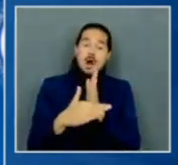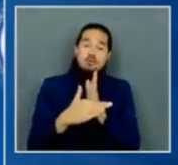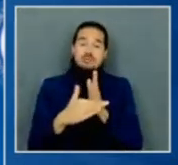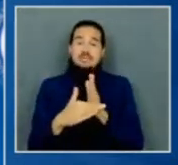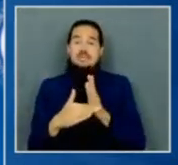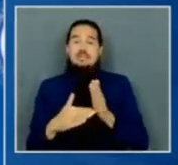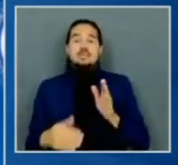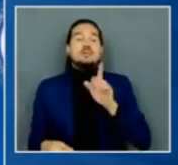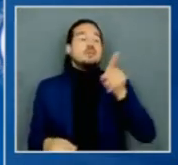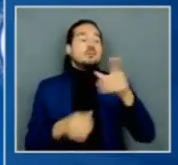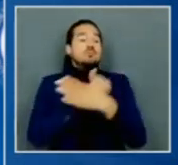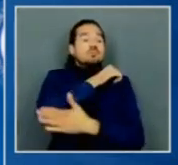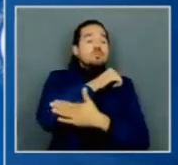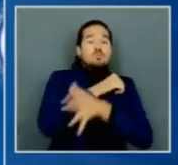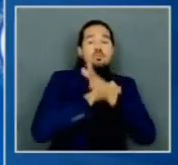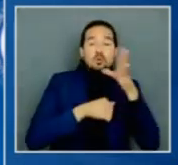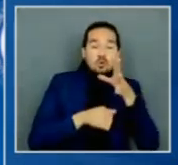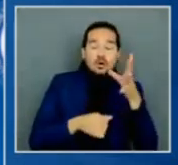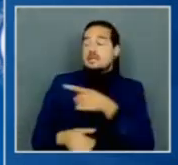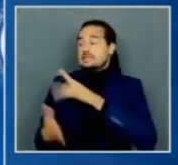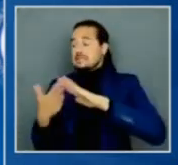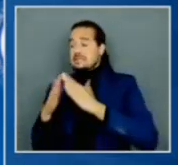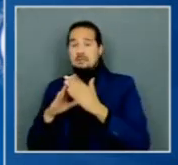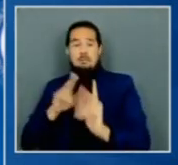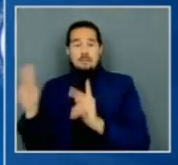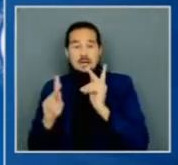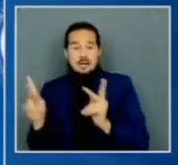center, urban and rural, communities of color,